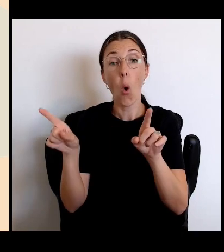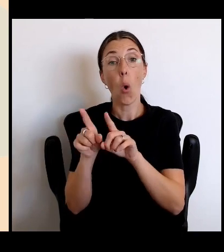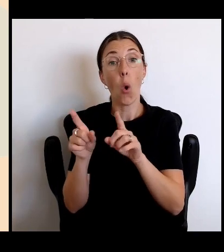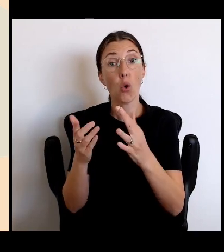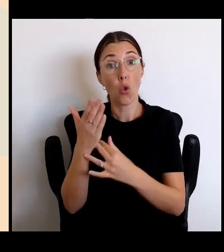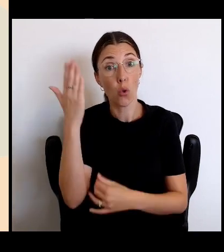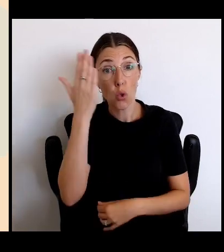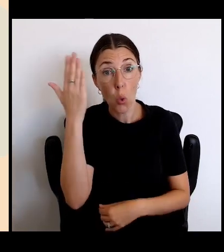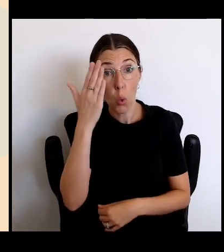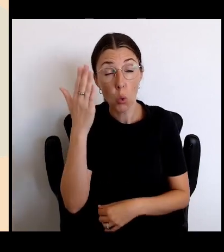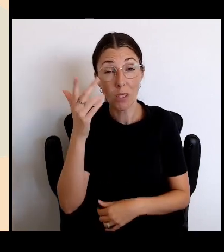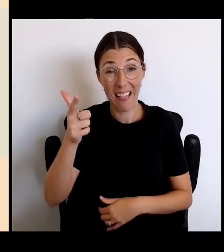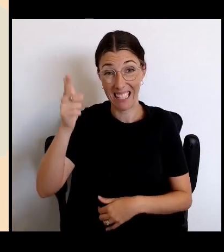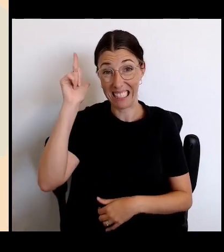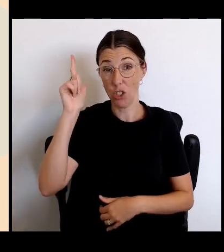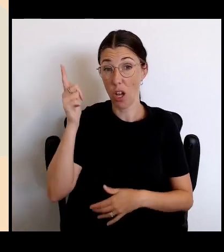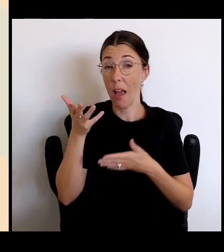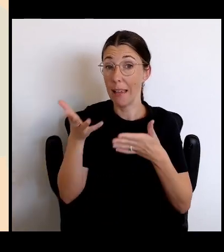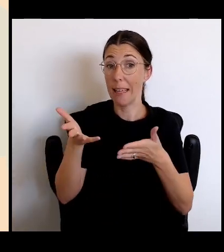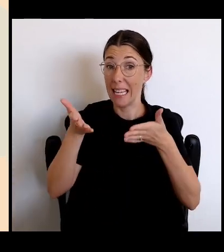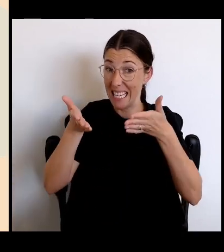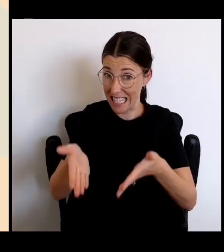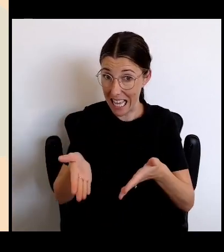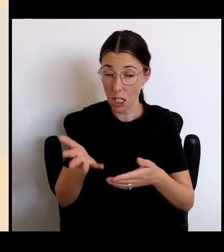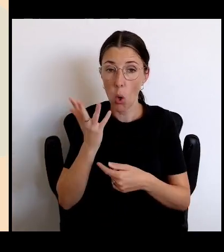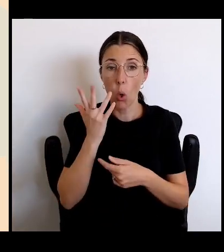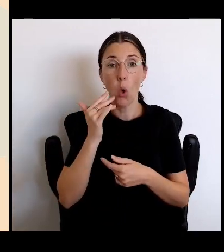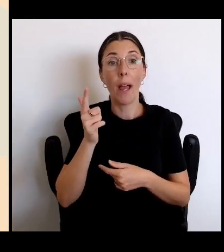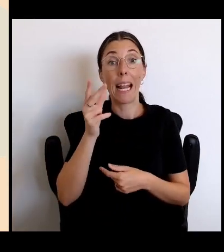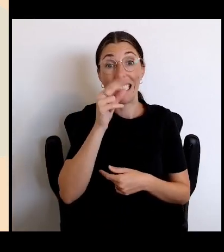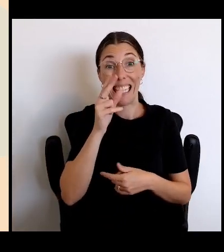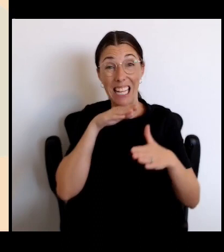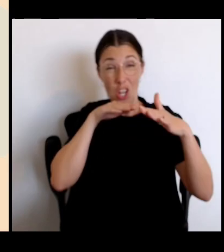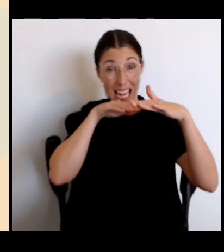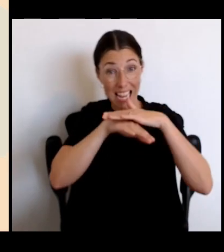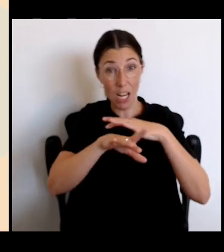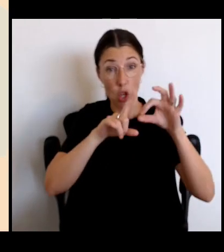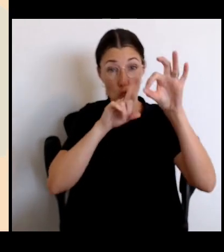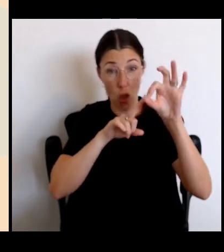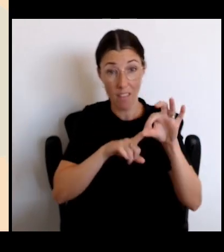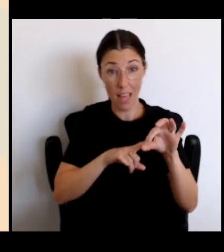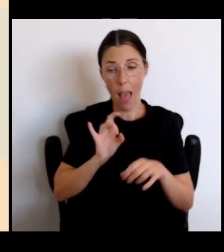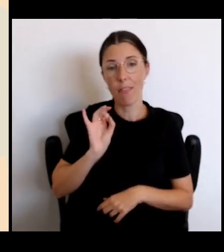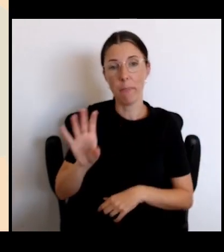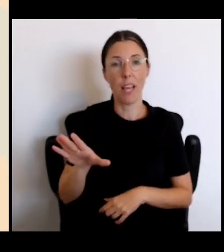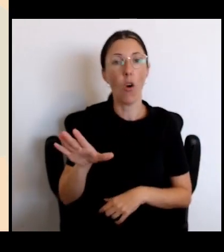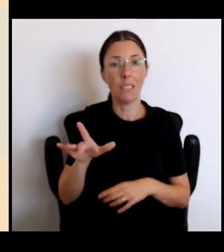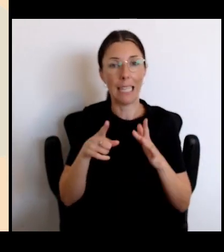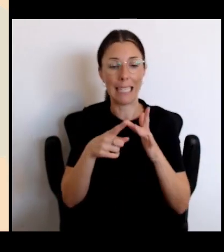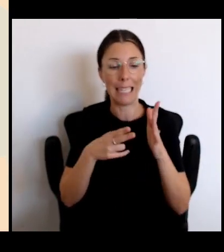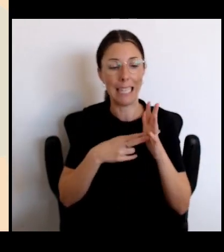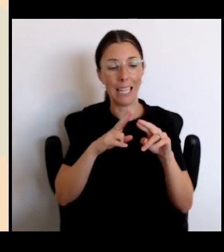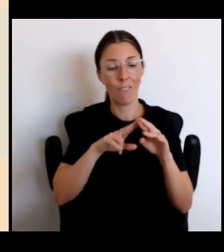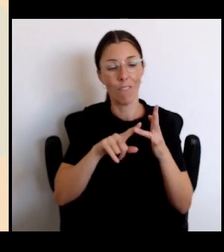giving consent. And then once the teenager entered the survey, they then also undertook an informed consent process about